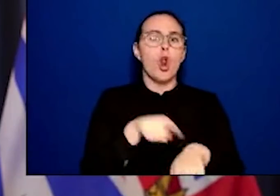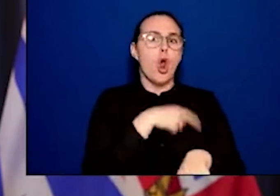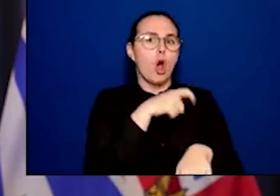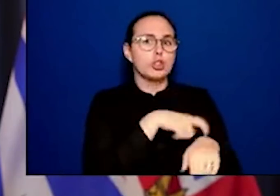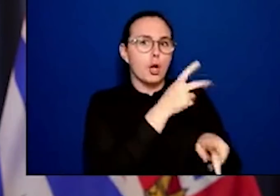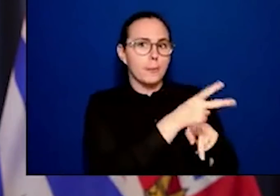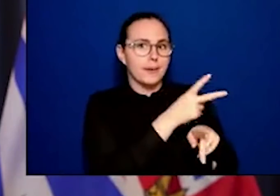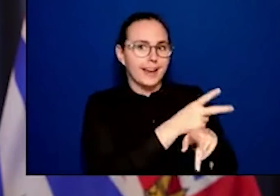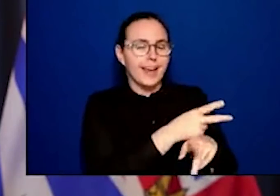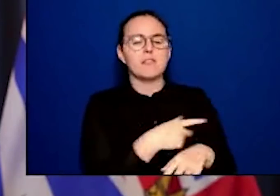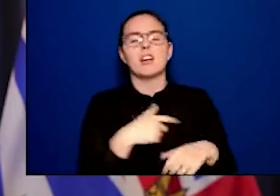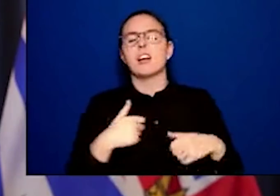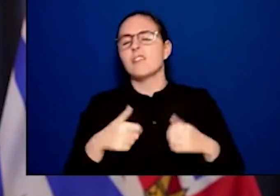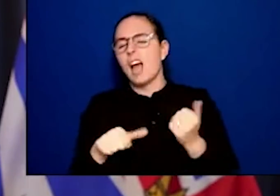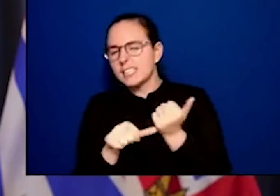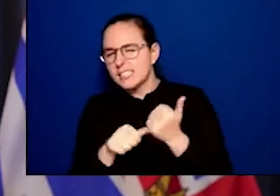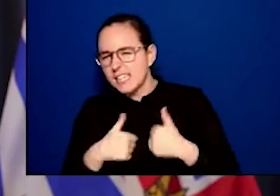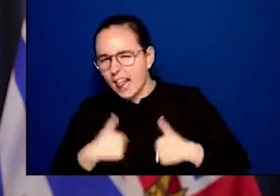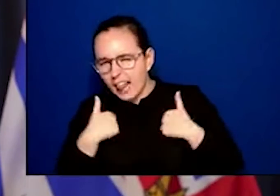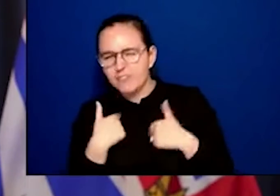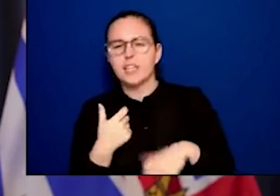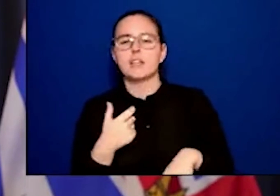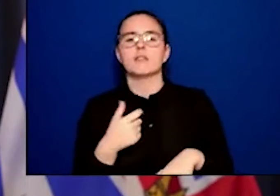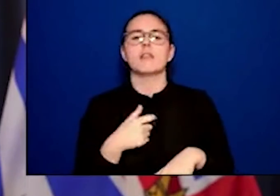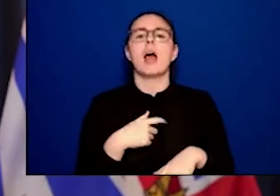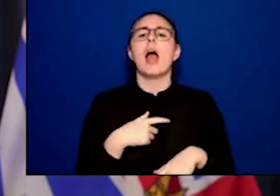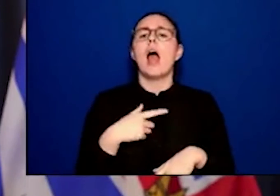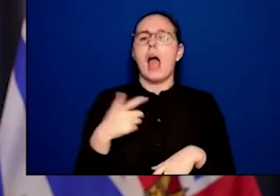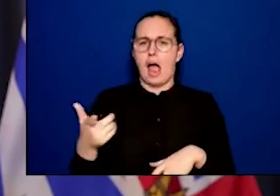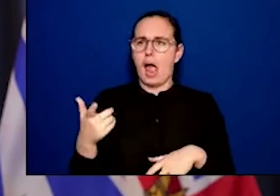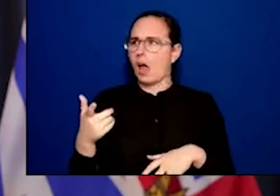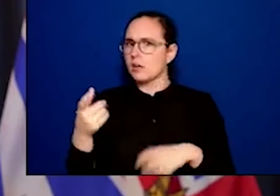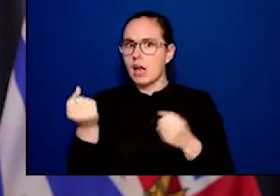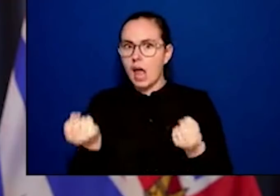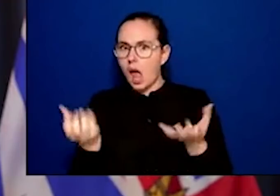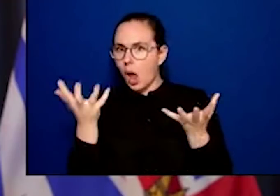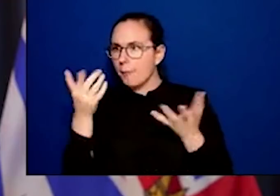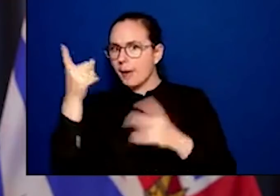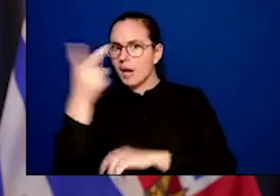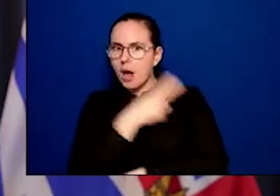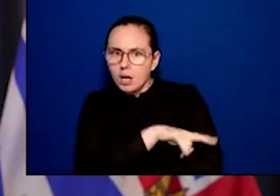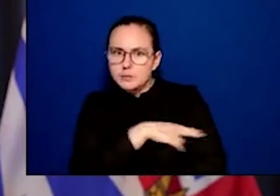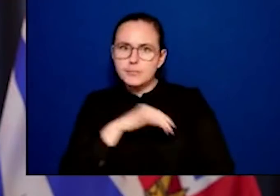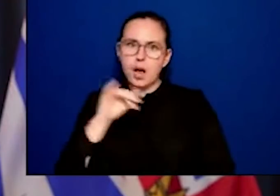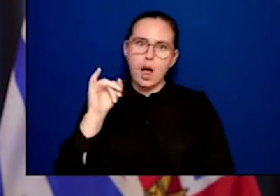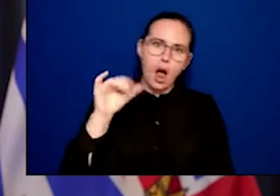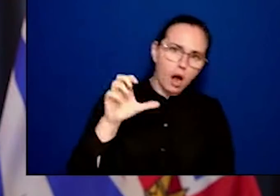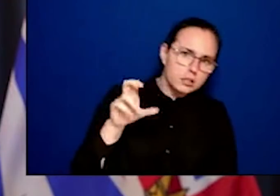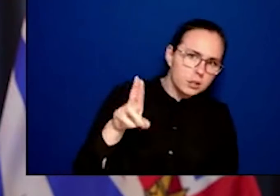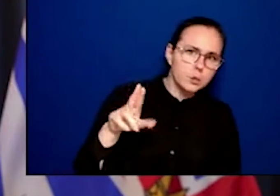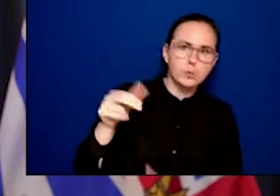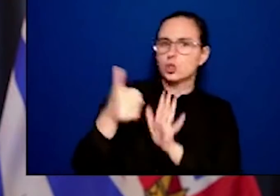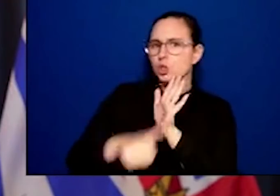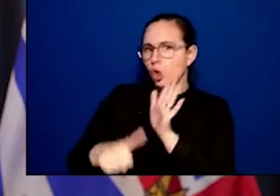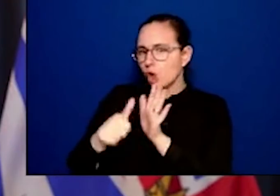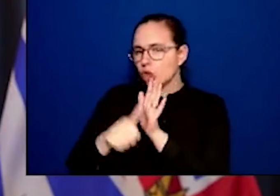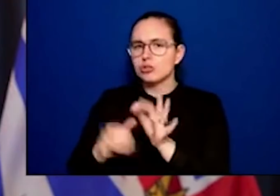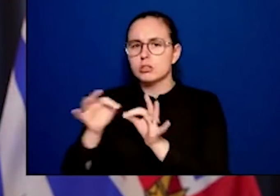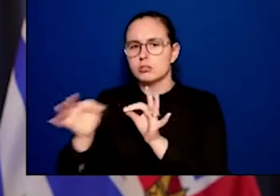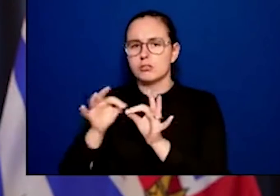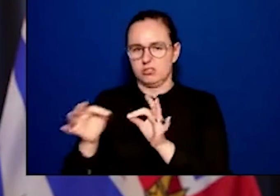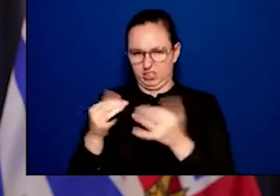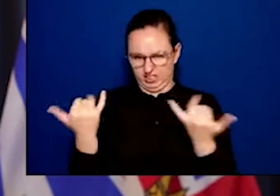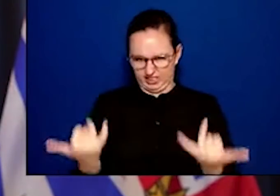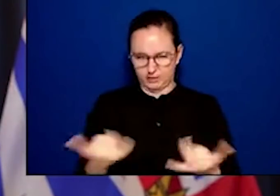capacity and overall capacity in our hospitals, and our surgical renewal commitment. With respect to vaccinations, and this